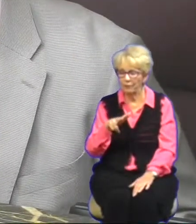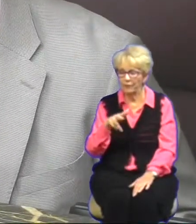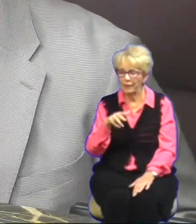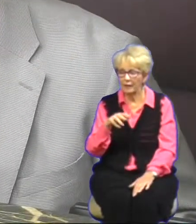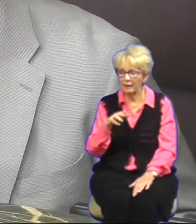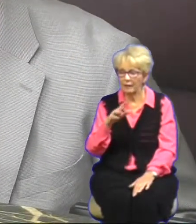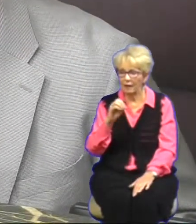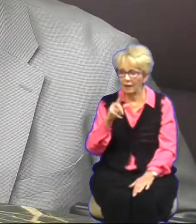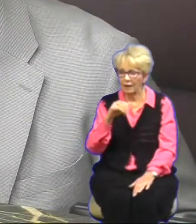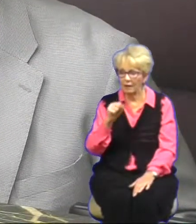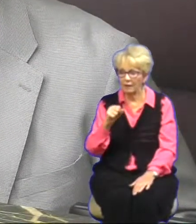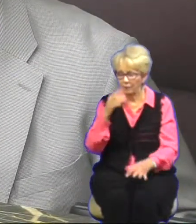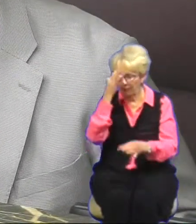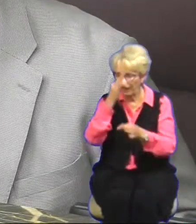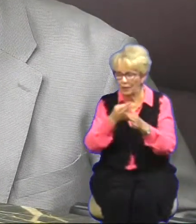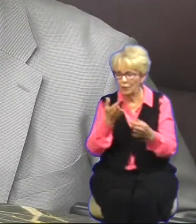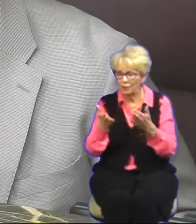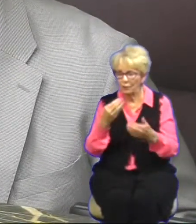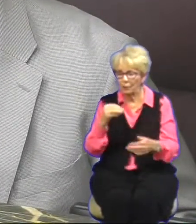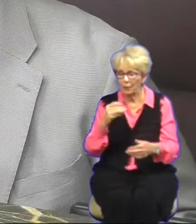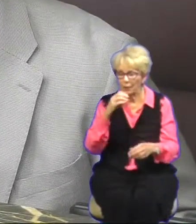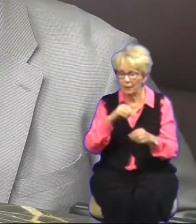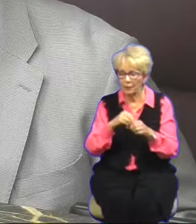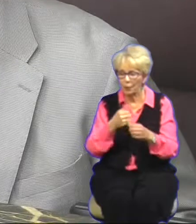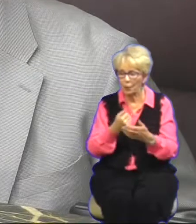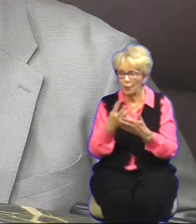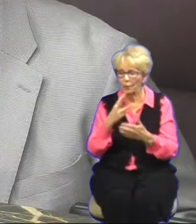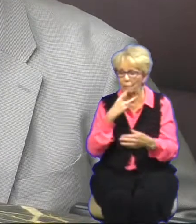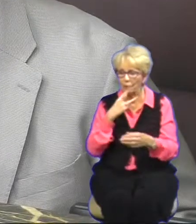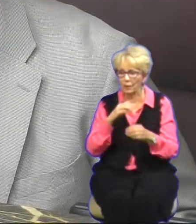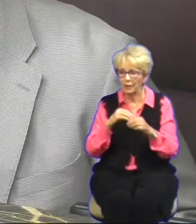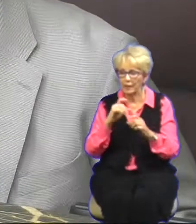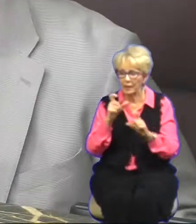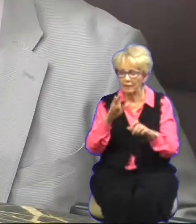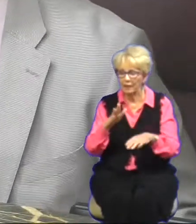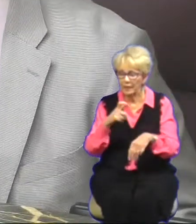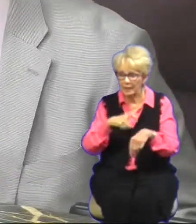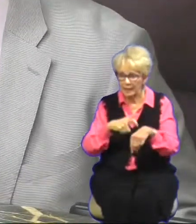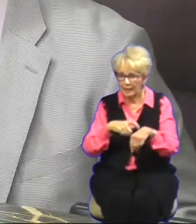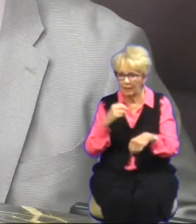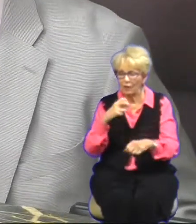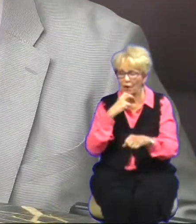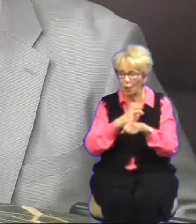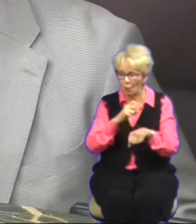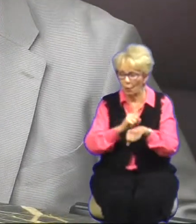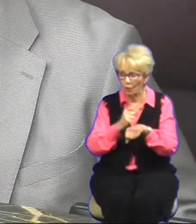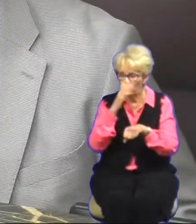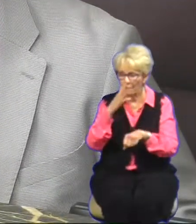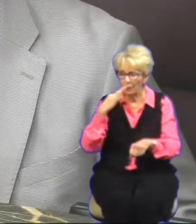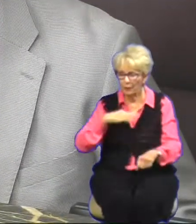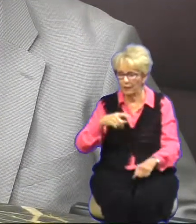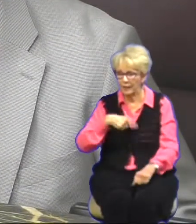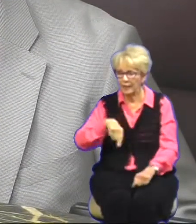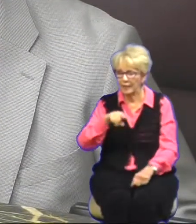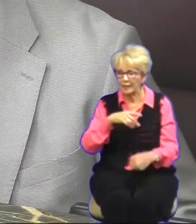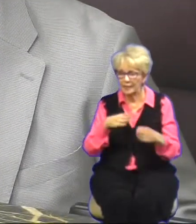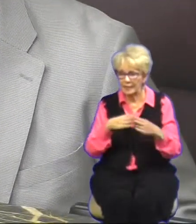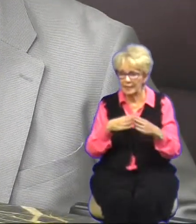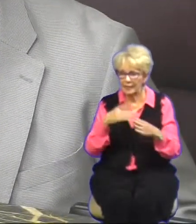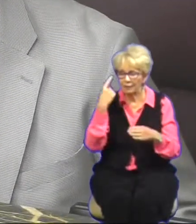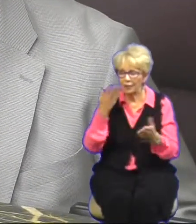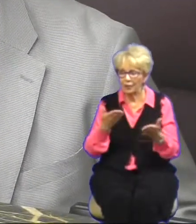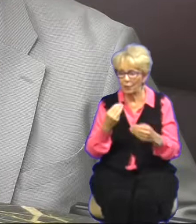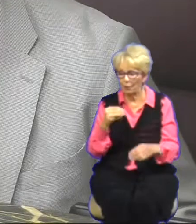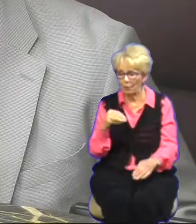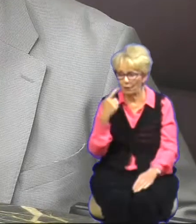Martin Hollis has faithfully served the city of Morganton in the wastewater department and has given of his time and efforts for the benefit of the city citizens of